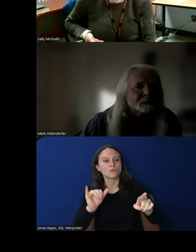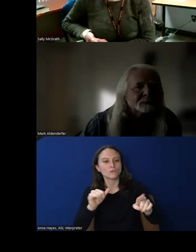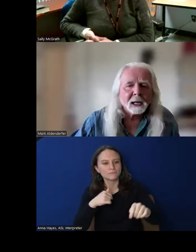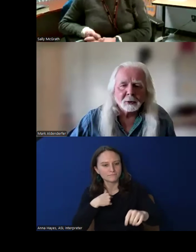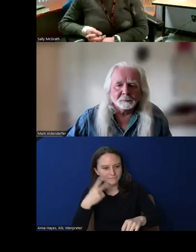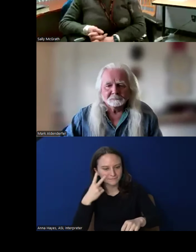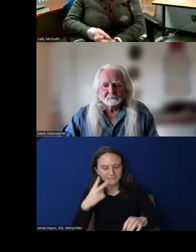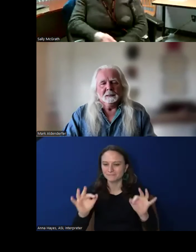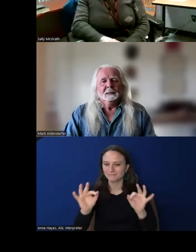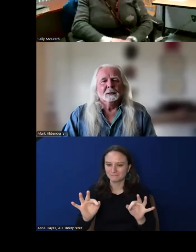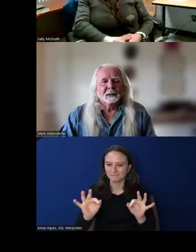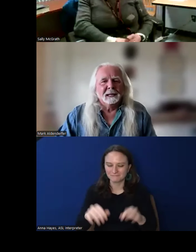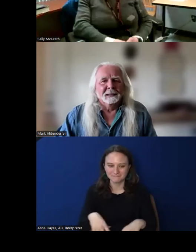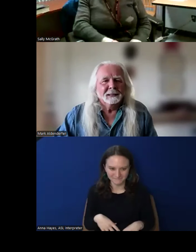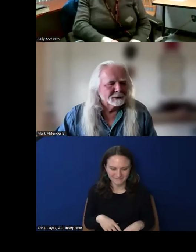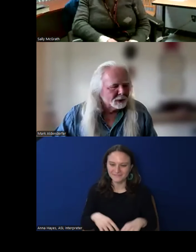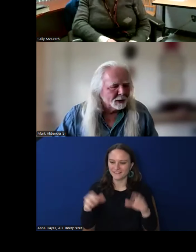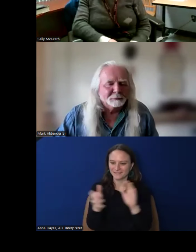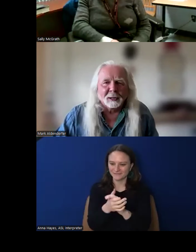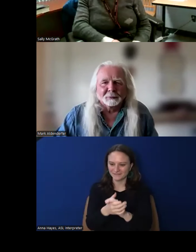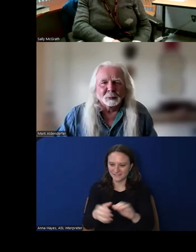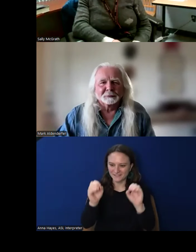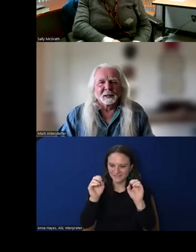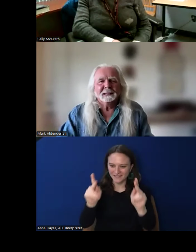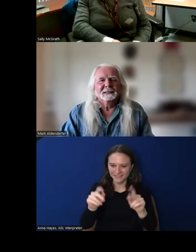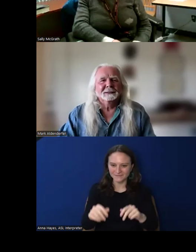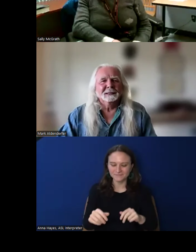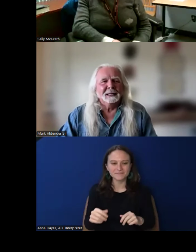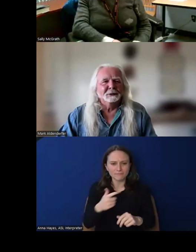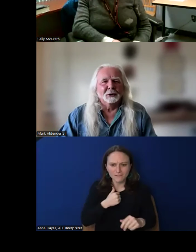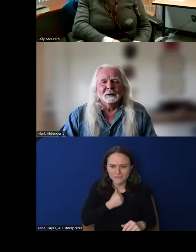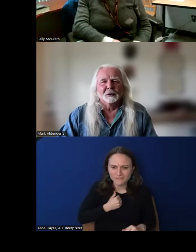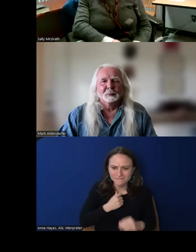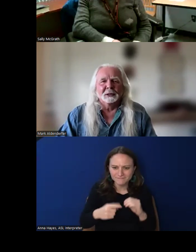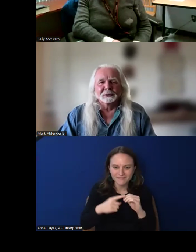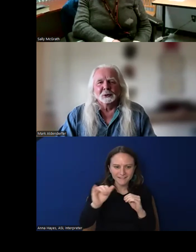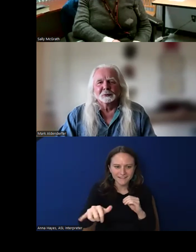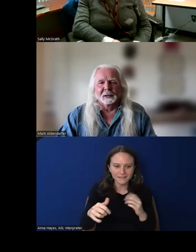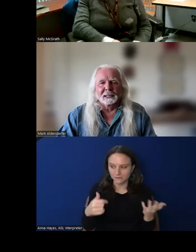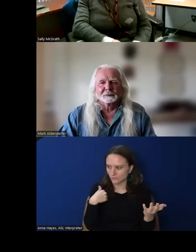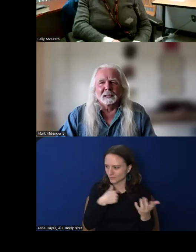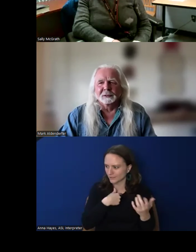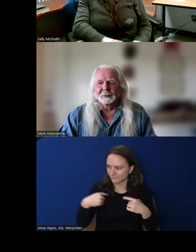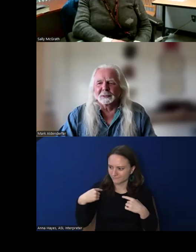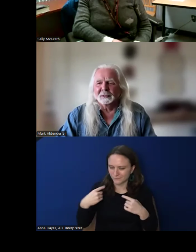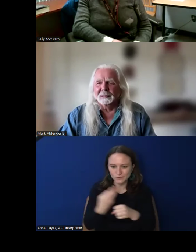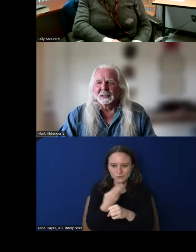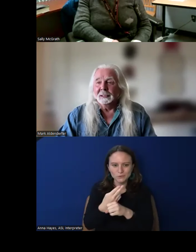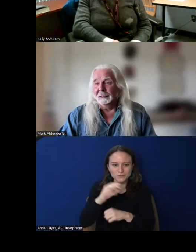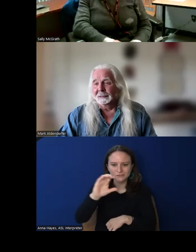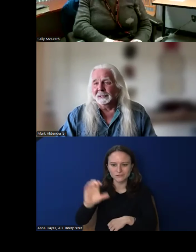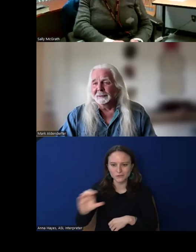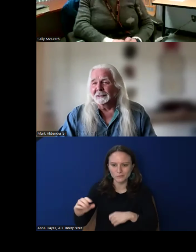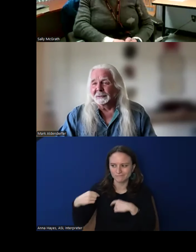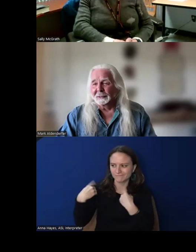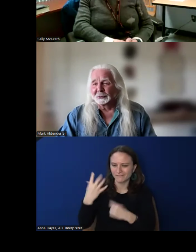slideshow. There we go. Okay. Sorry for everyone for that. You know, even though we've all been on Zoom for the last 5 years, sometimes